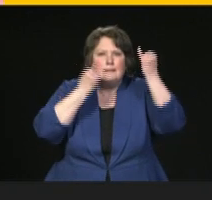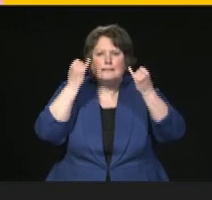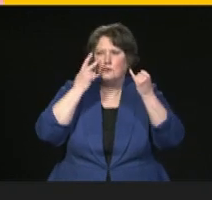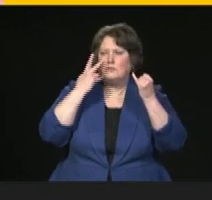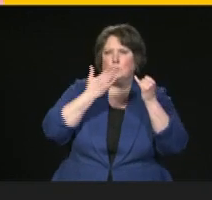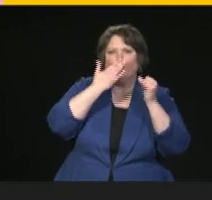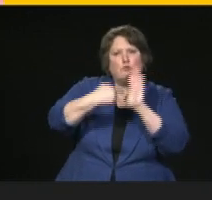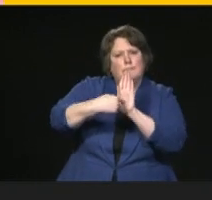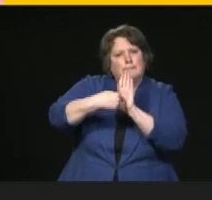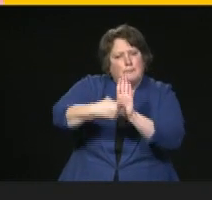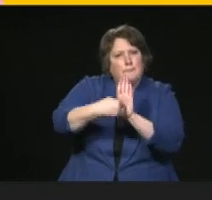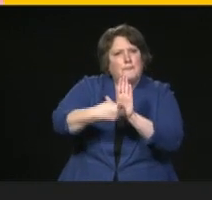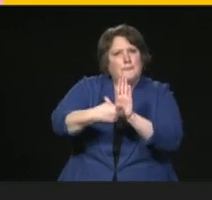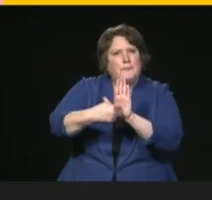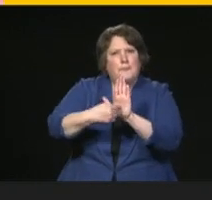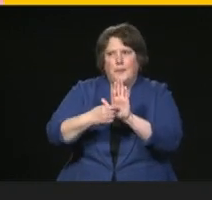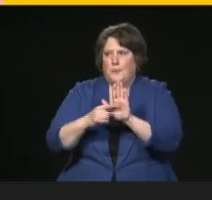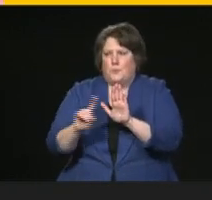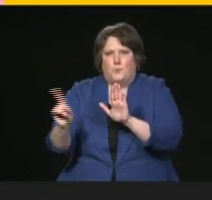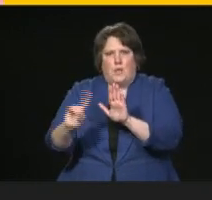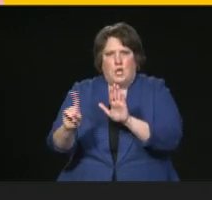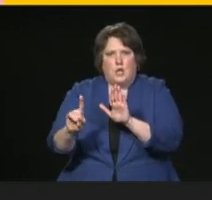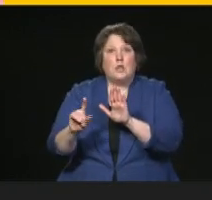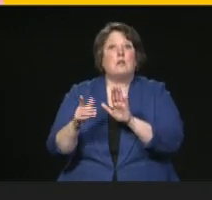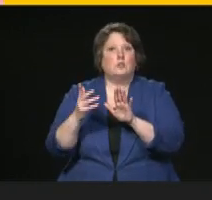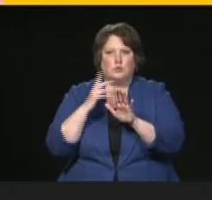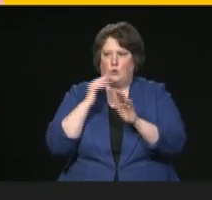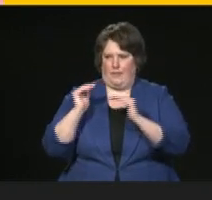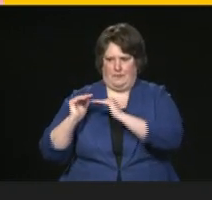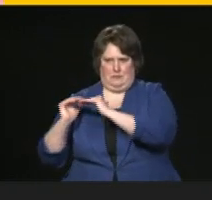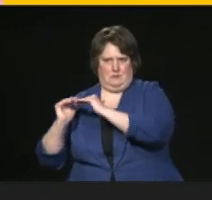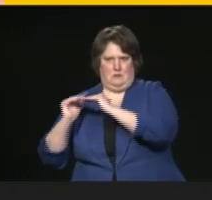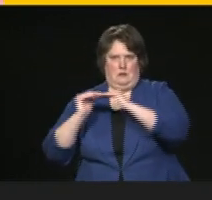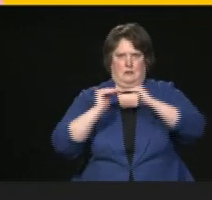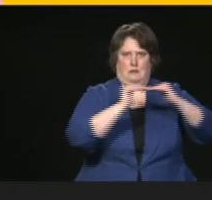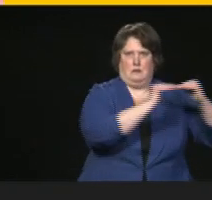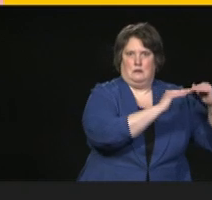country will have access to the healthcare services that they need.